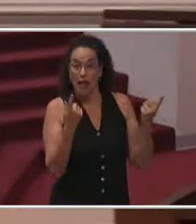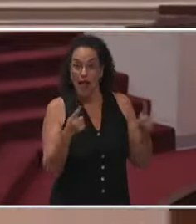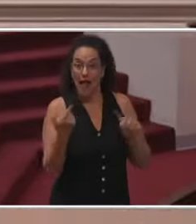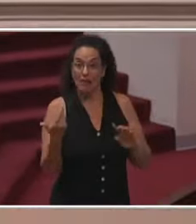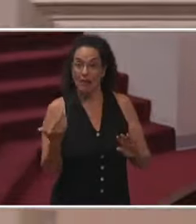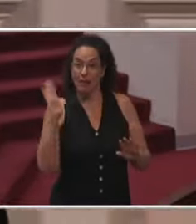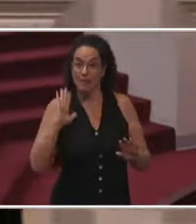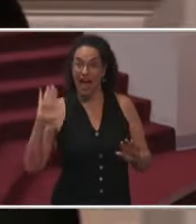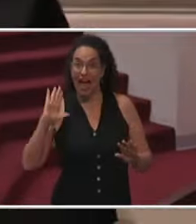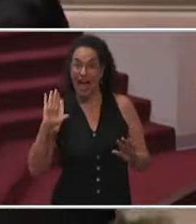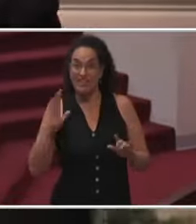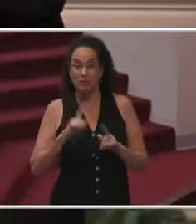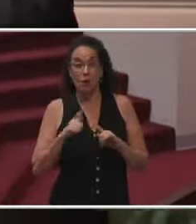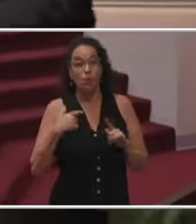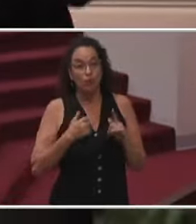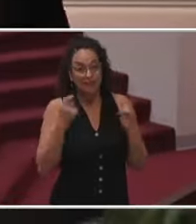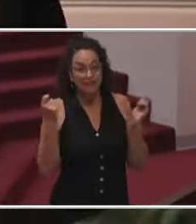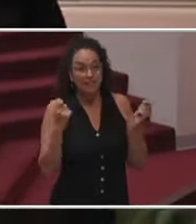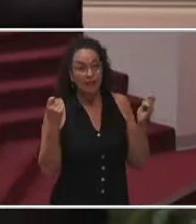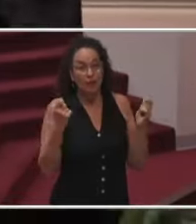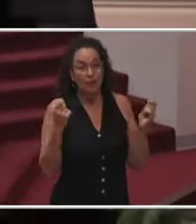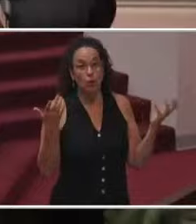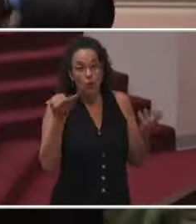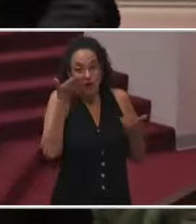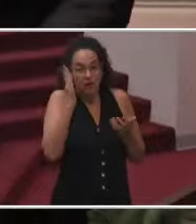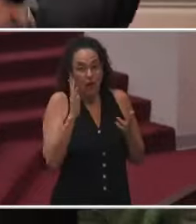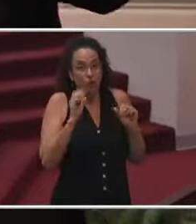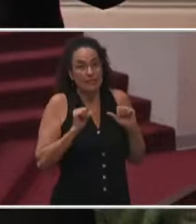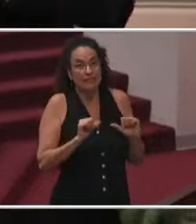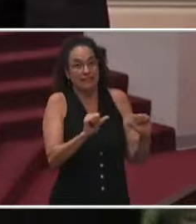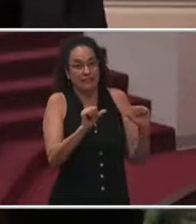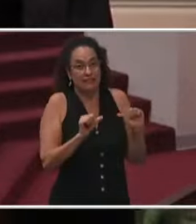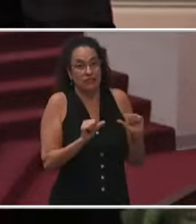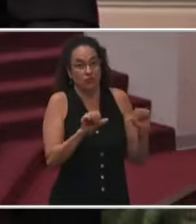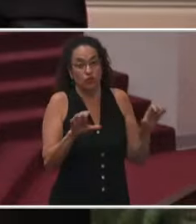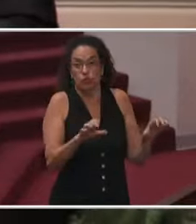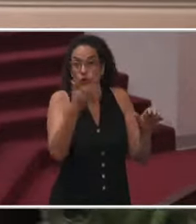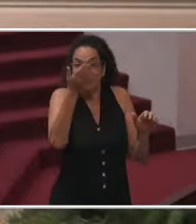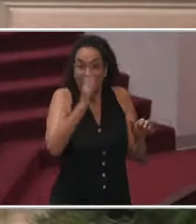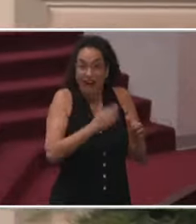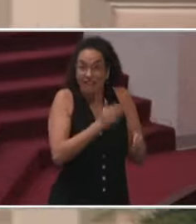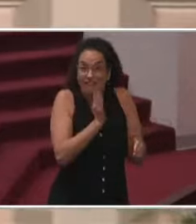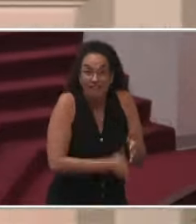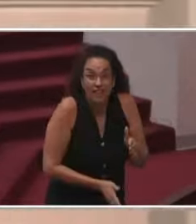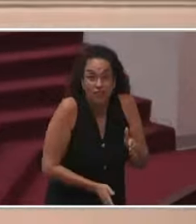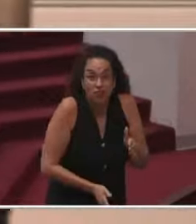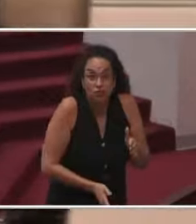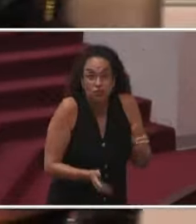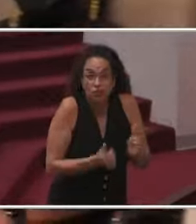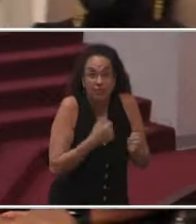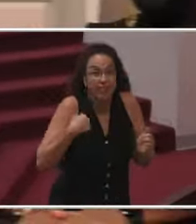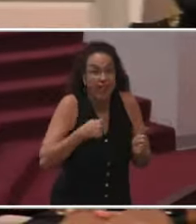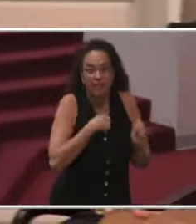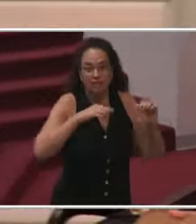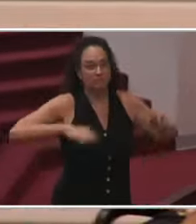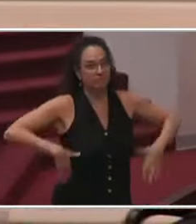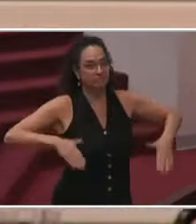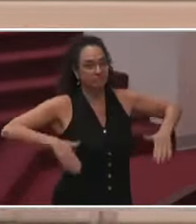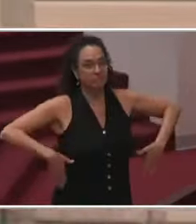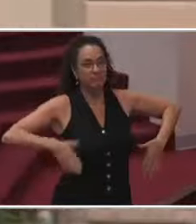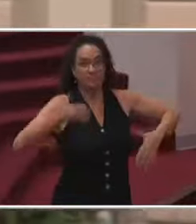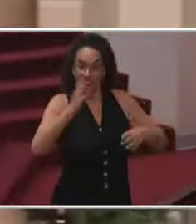past, but we celebrate what God is going to continue to do. He is not finished with us. He has begun a good work. Let